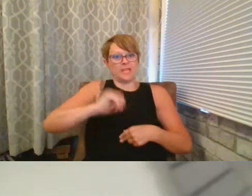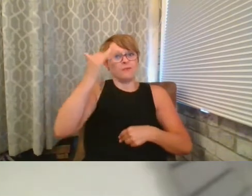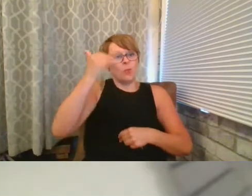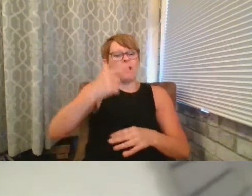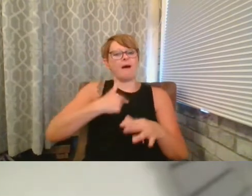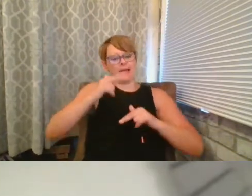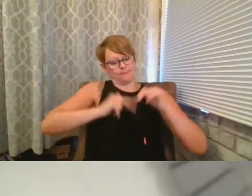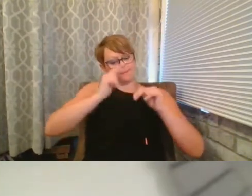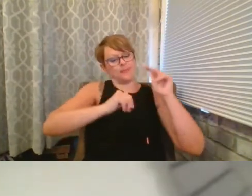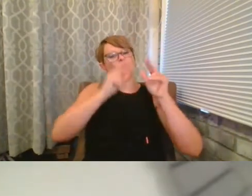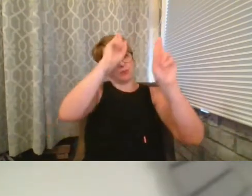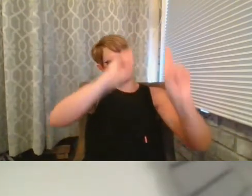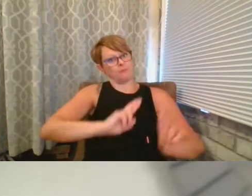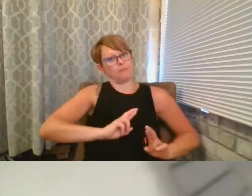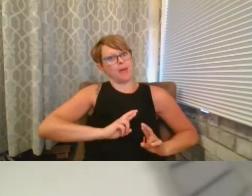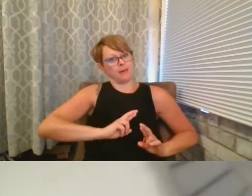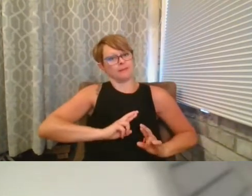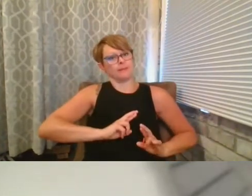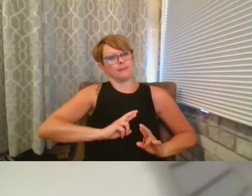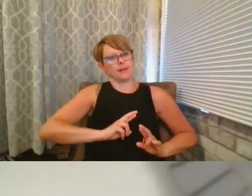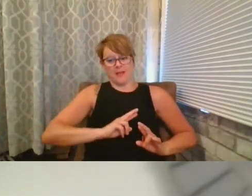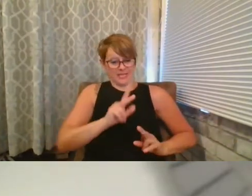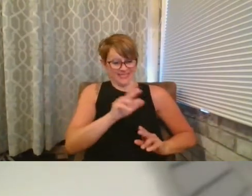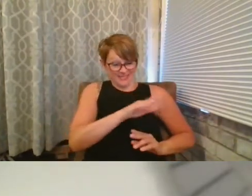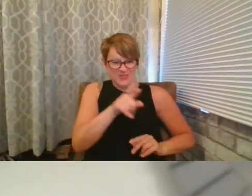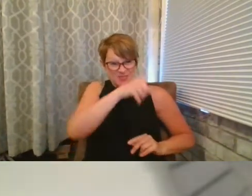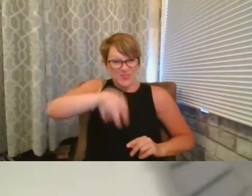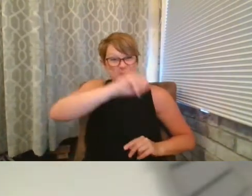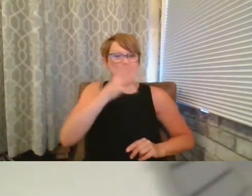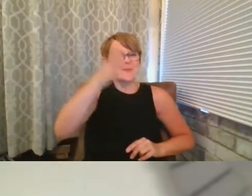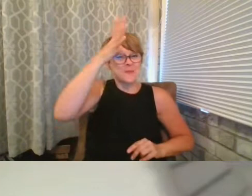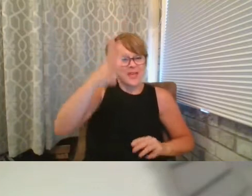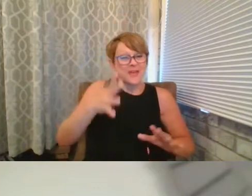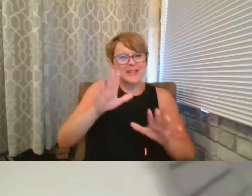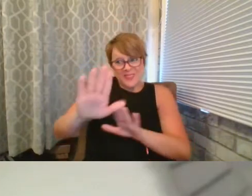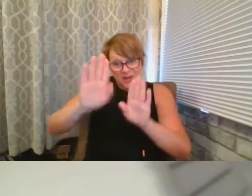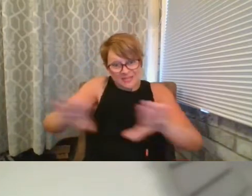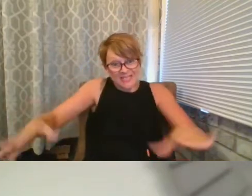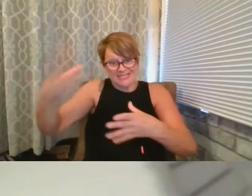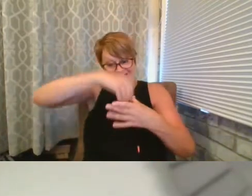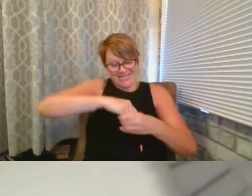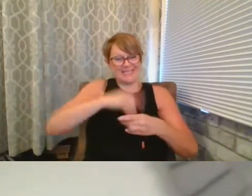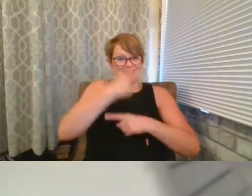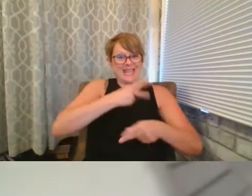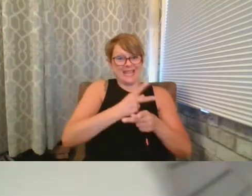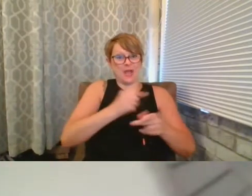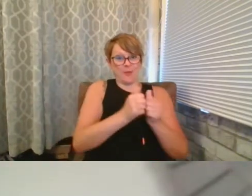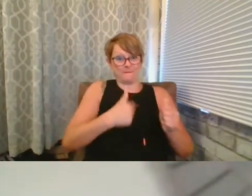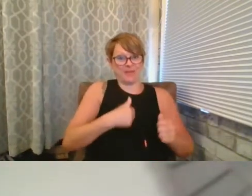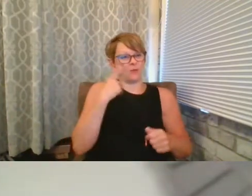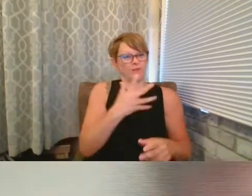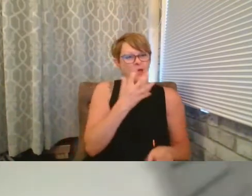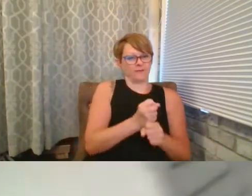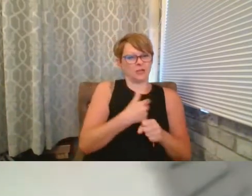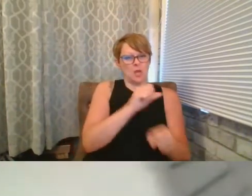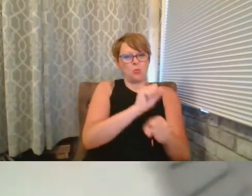whose children were in the daycare with me. So I did a lot of stuff. I went out of the way and did a lot of stuff for the children. I brought in a little bit